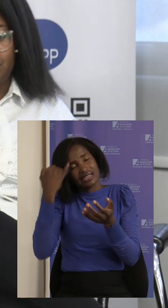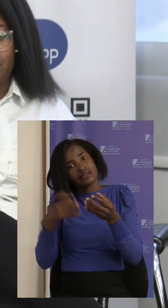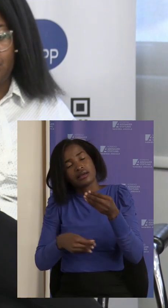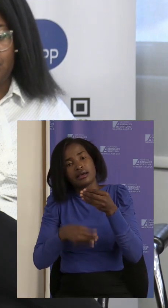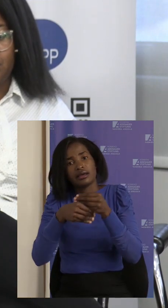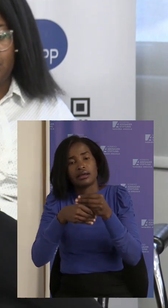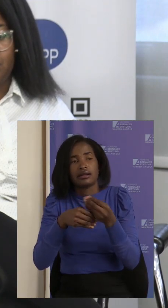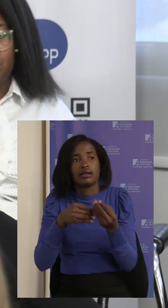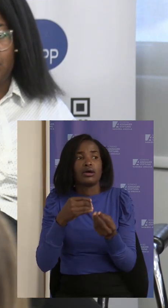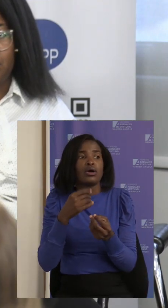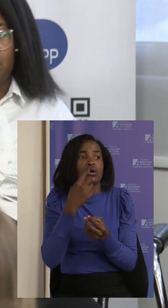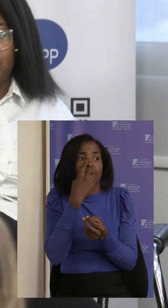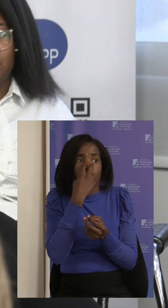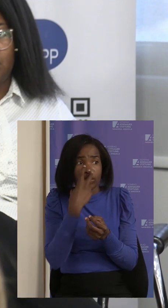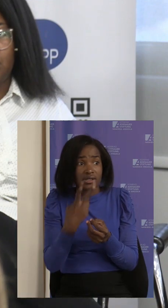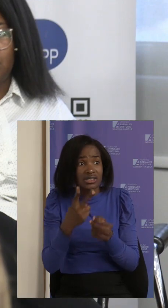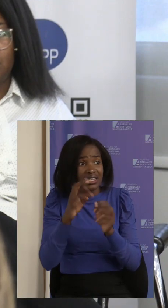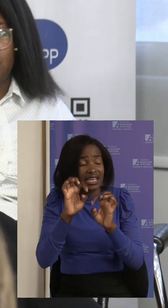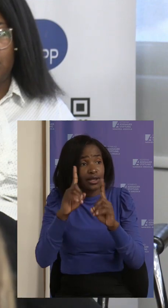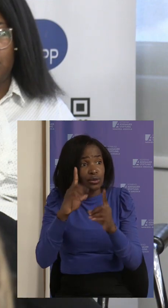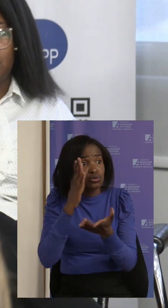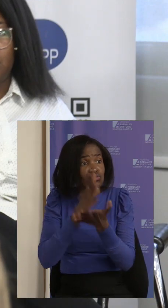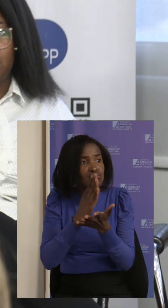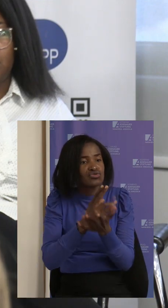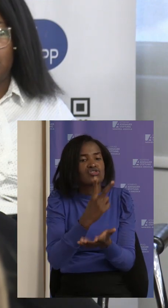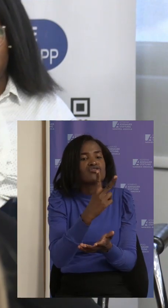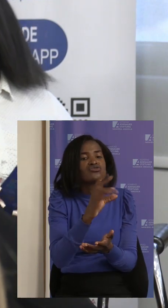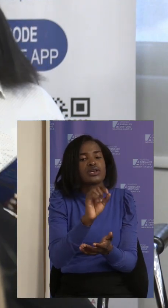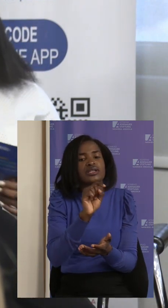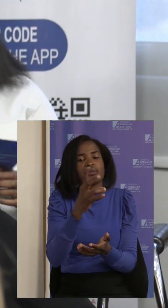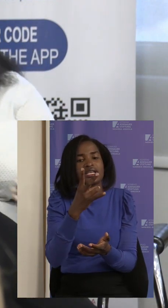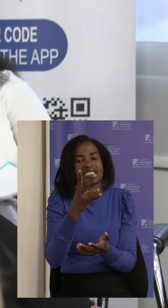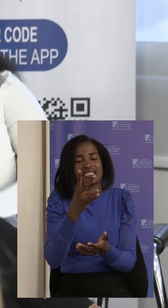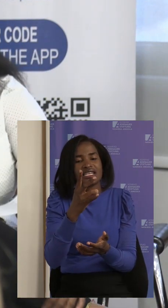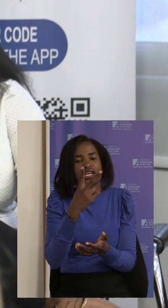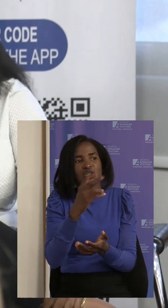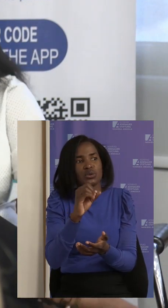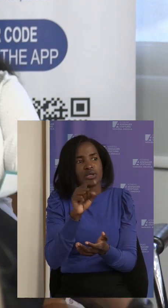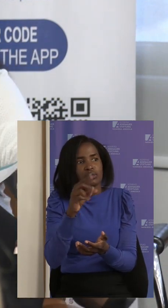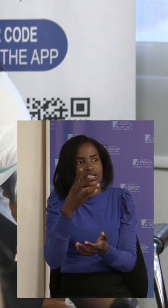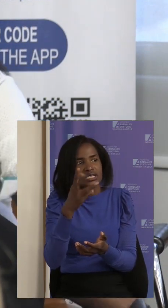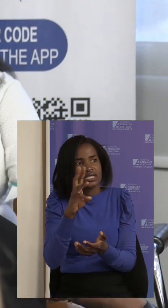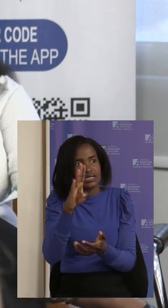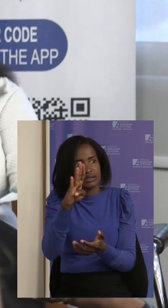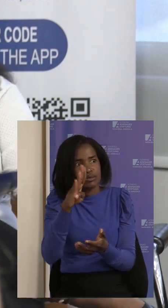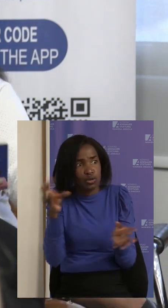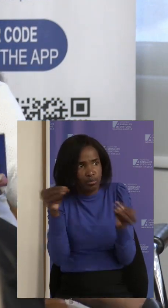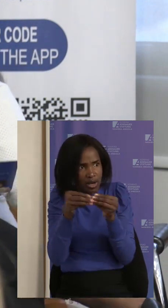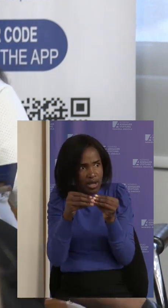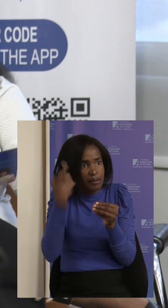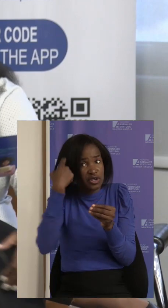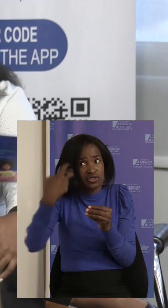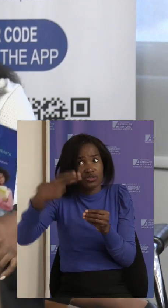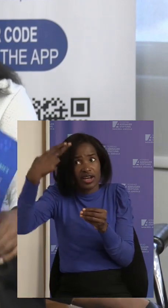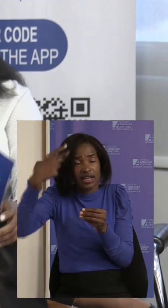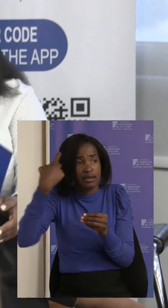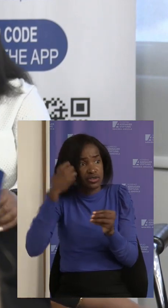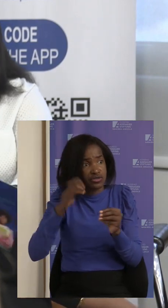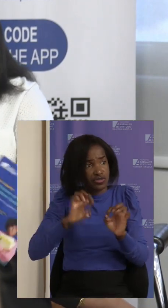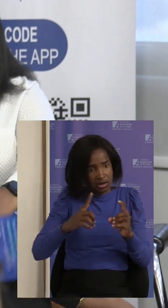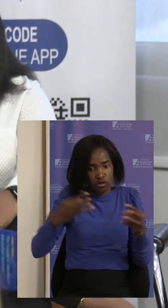on, we observed that education gets 20.6 billion. Altogether, that is combined, both ministries and